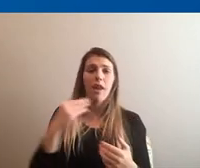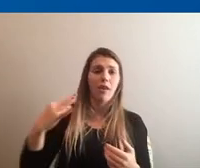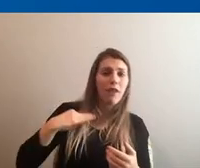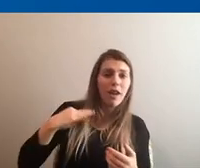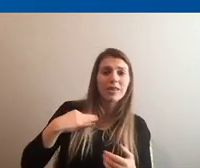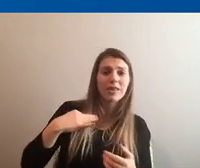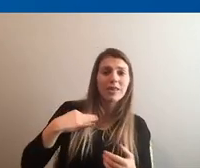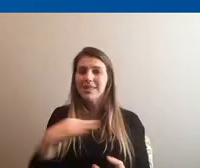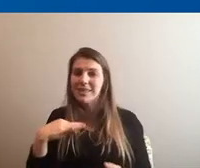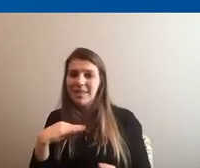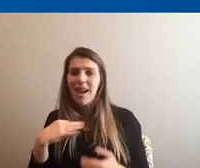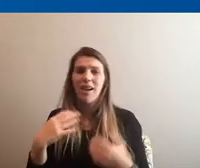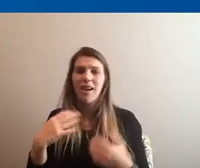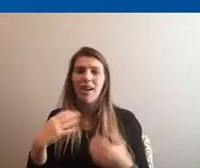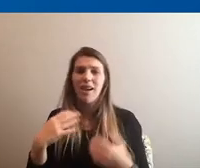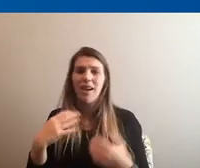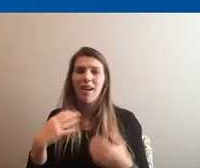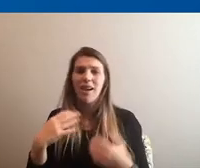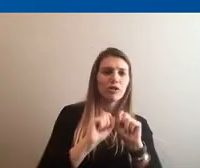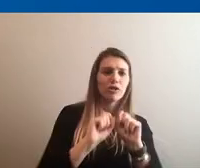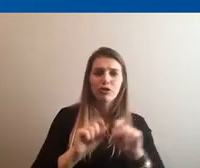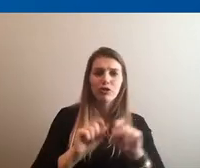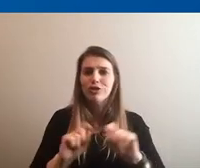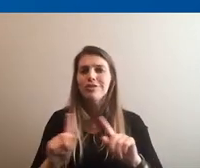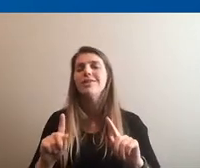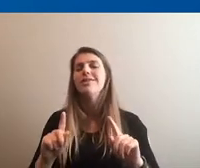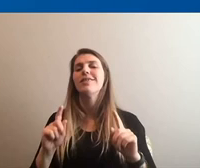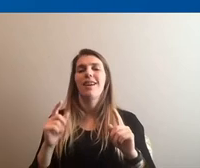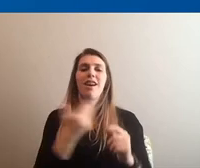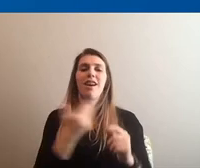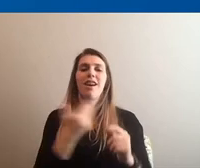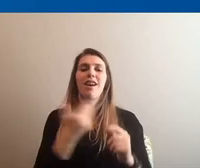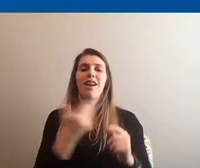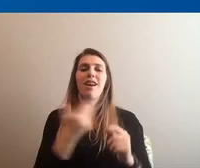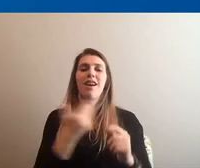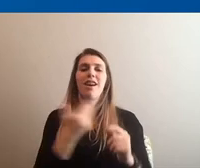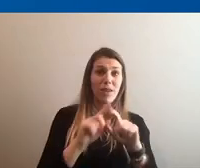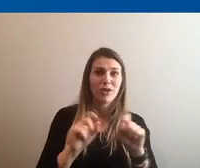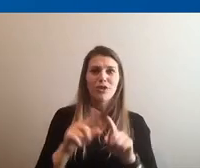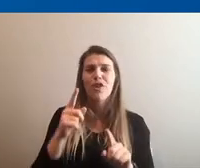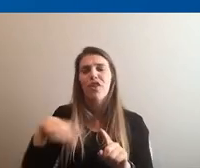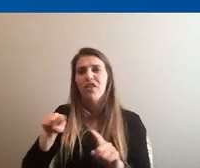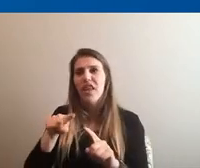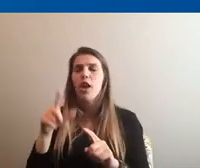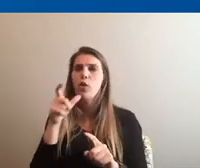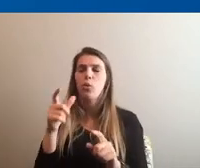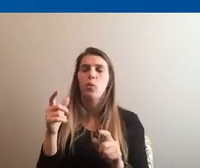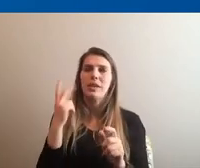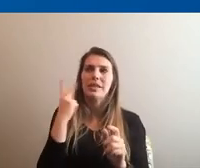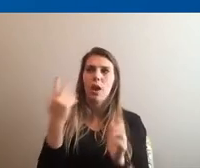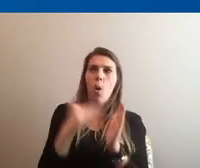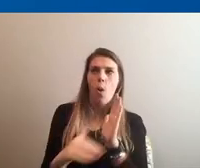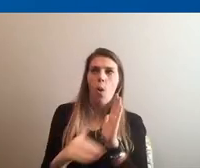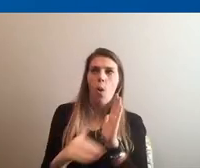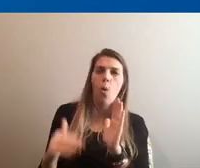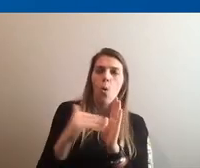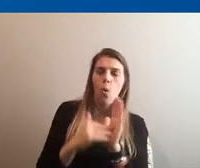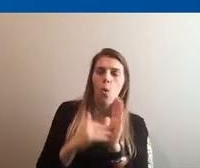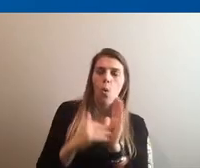staff, our health messengers. Our health messengers are the voices that we heard over and over again need to be